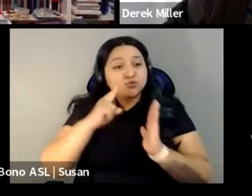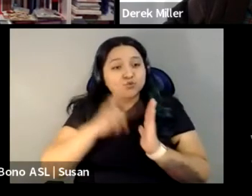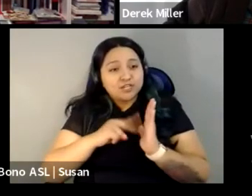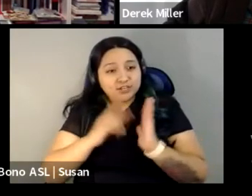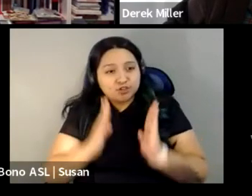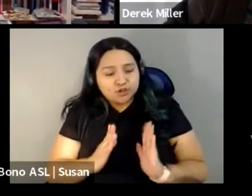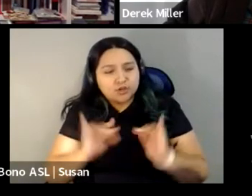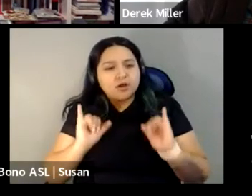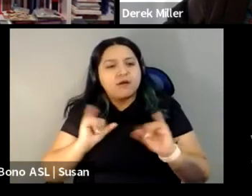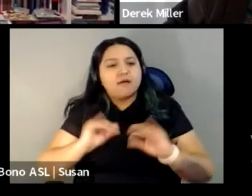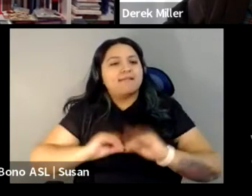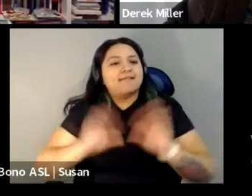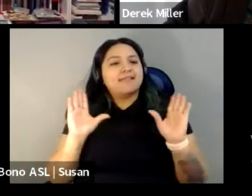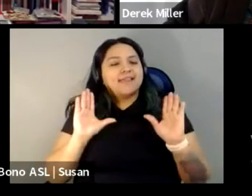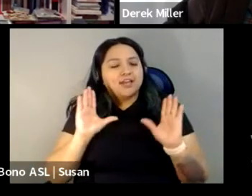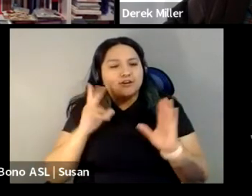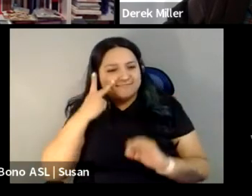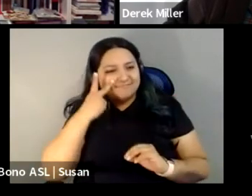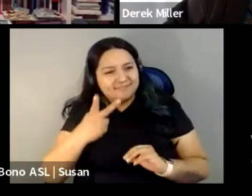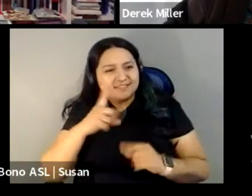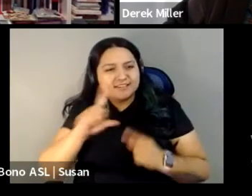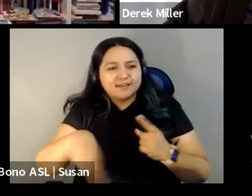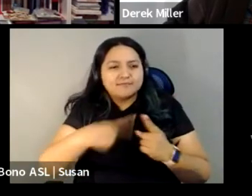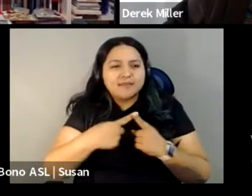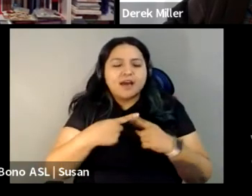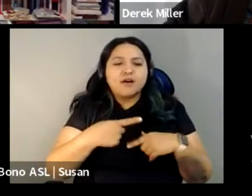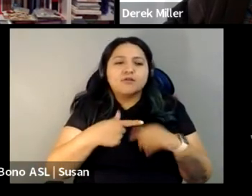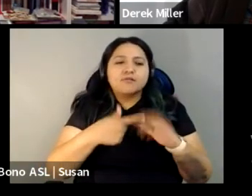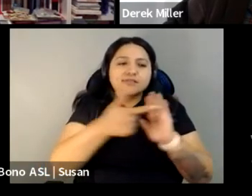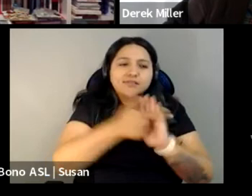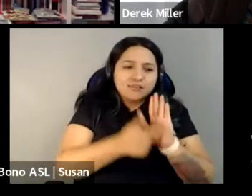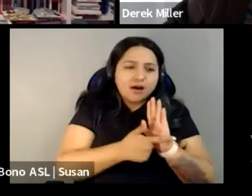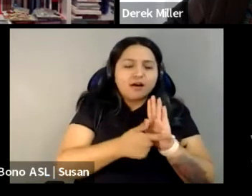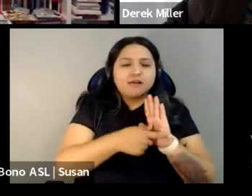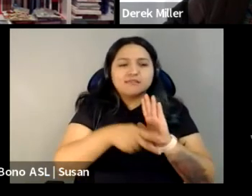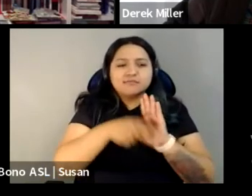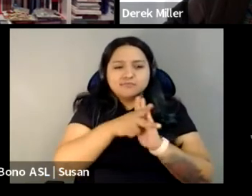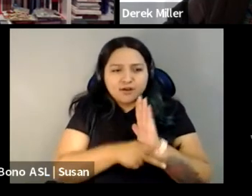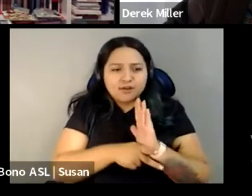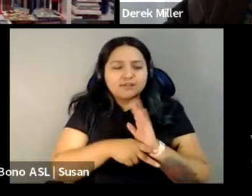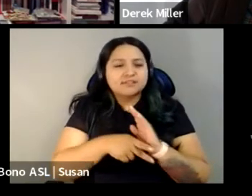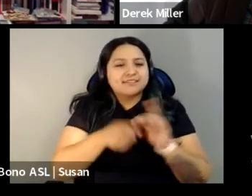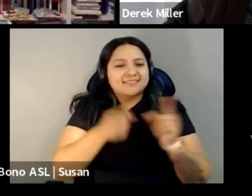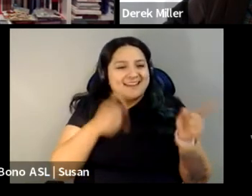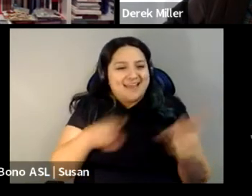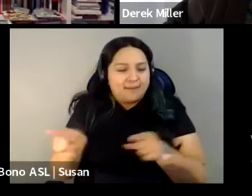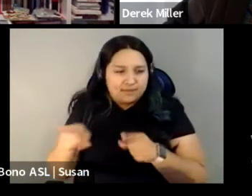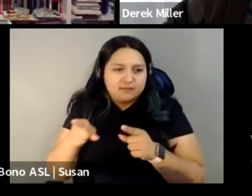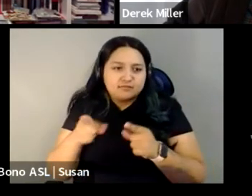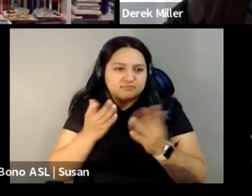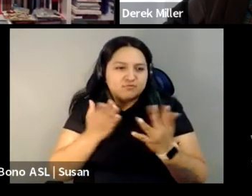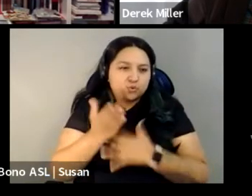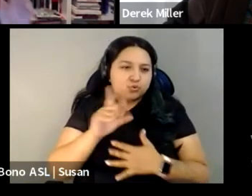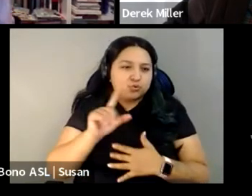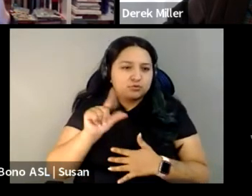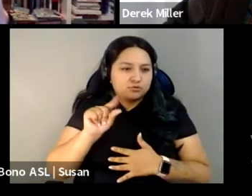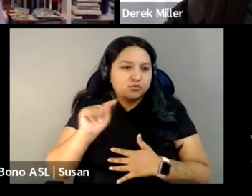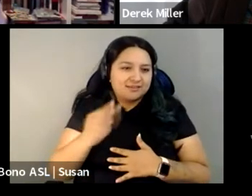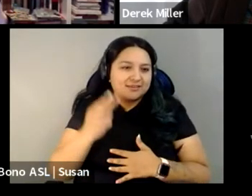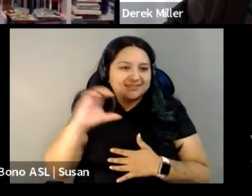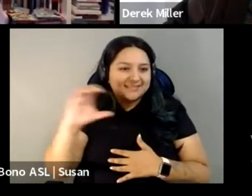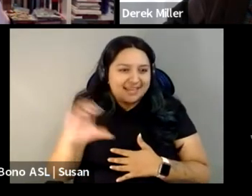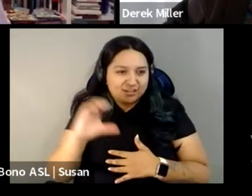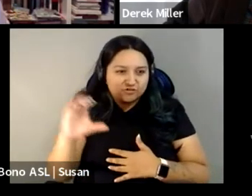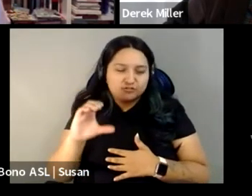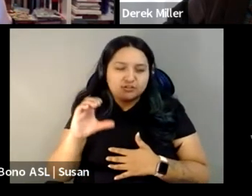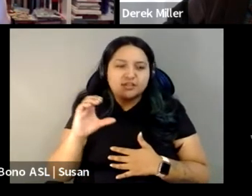of compromises and rulings and laws that occurred throughout the 20th century, which rendered the Dramatists Guild's